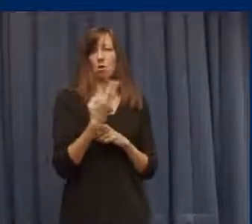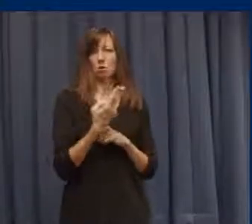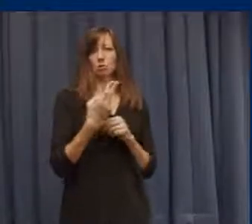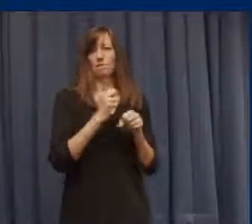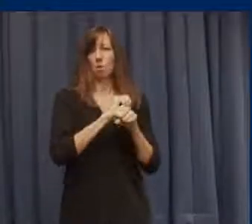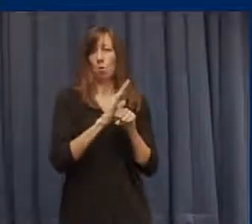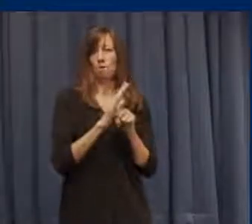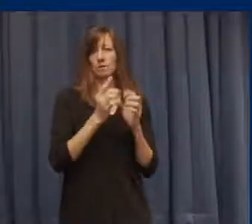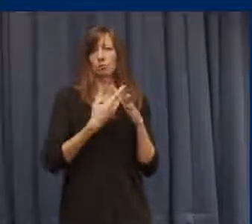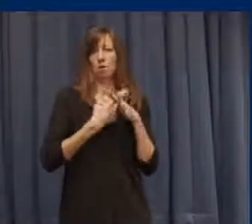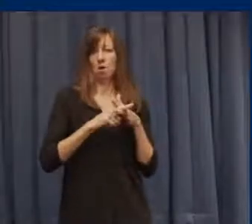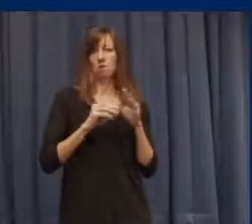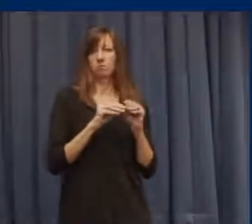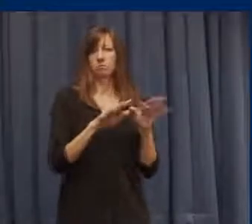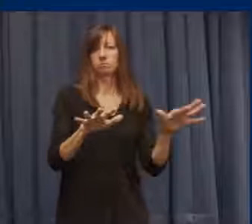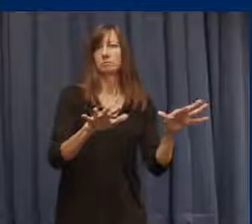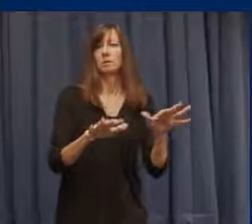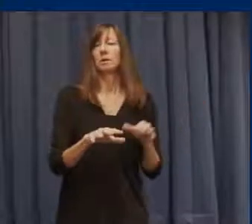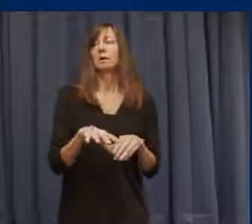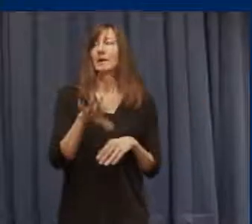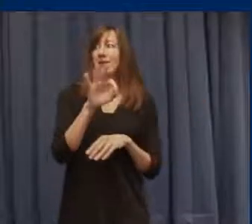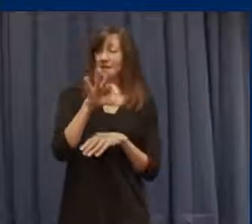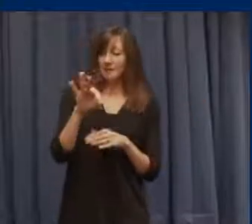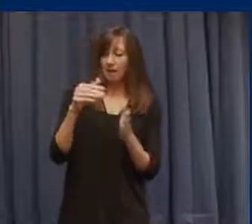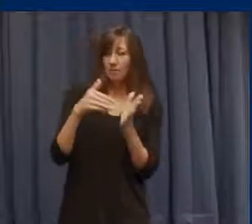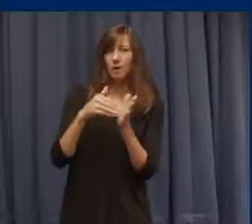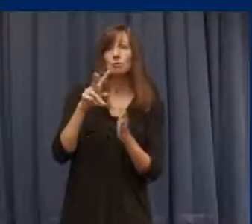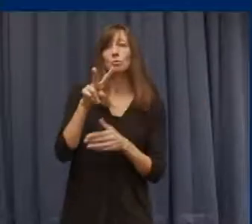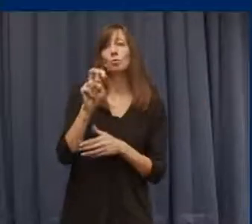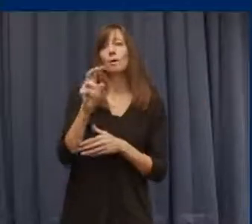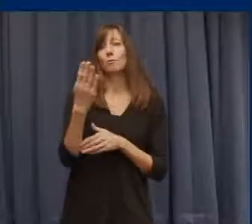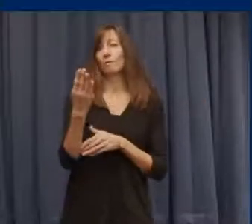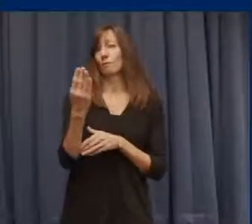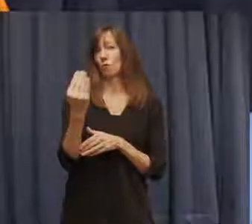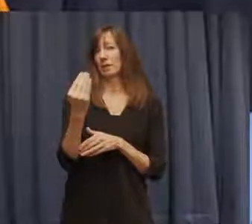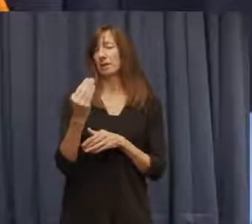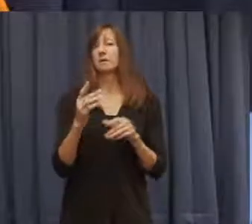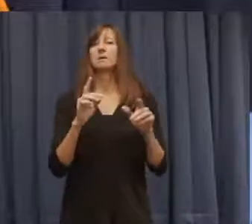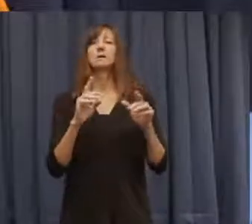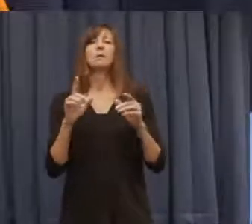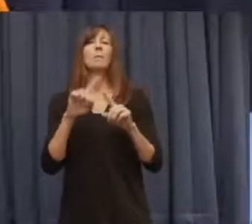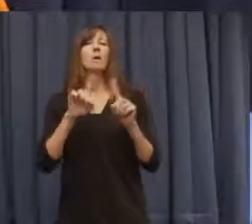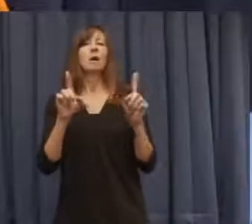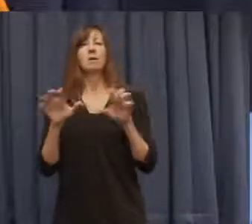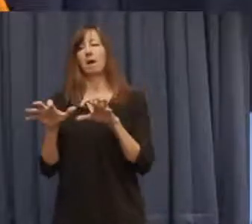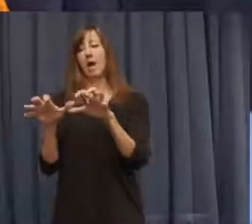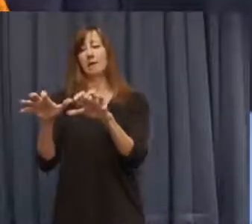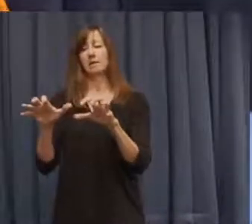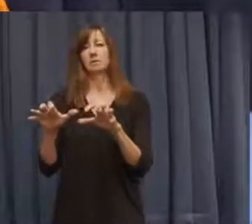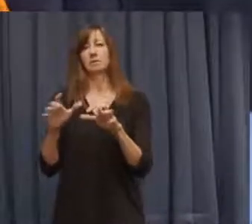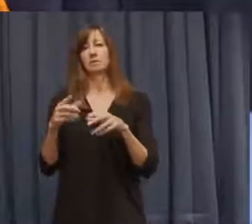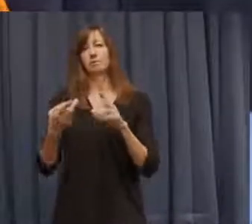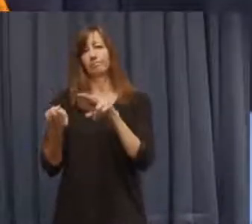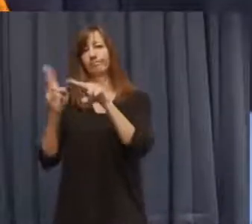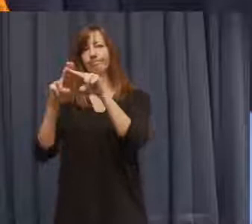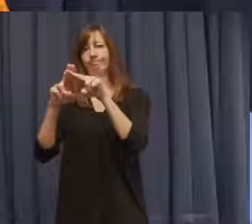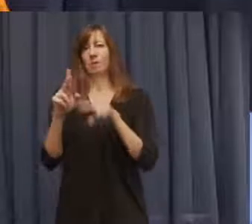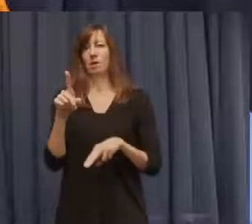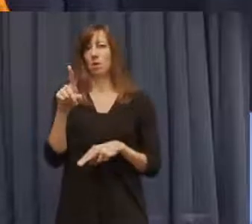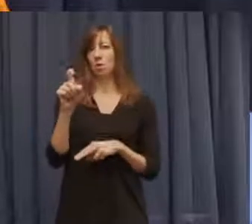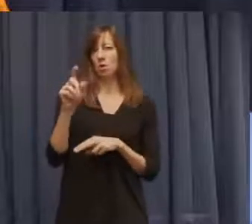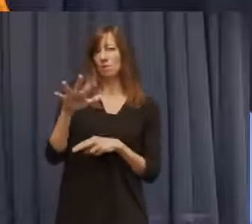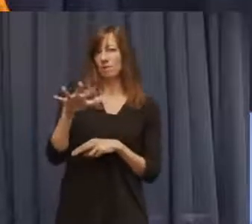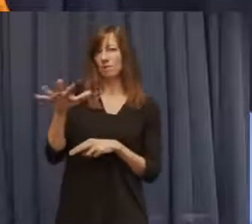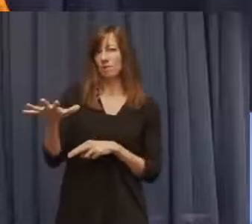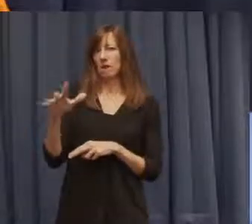99,214 to be exact. Our active case number, which we'll talk more about in a minute, is up to 155, which is a little bit